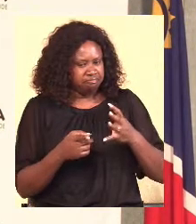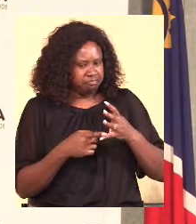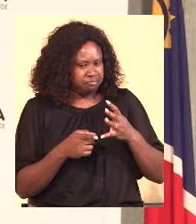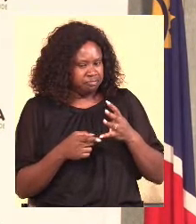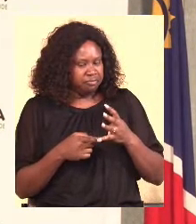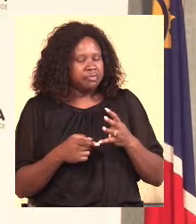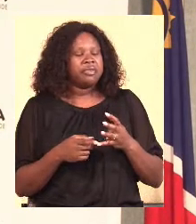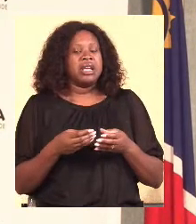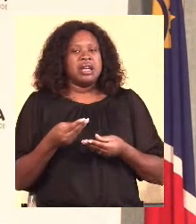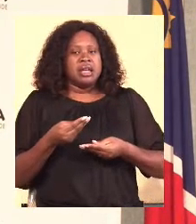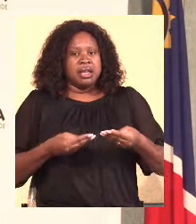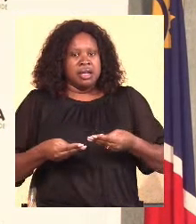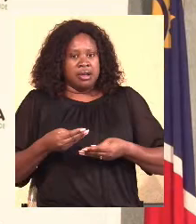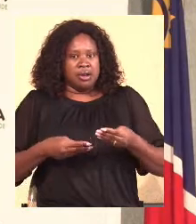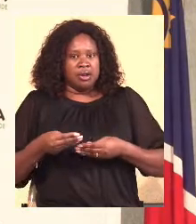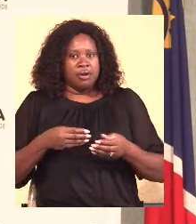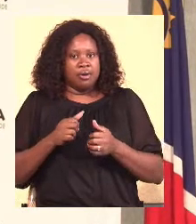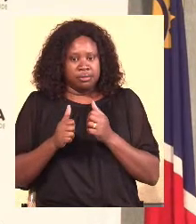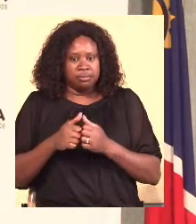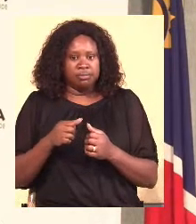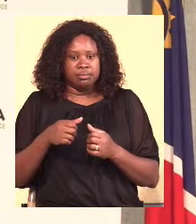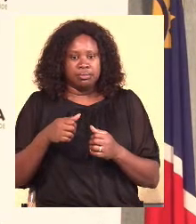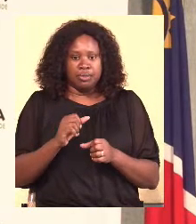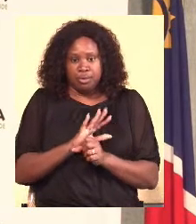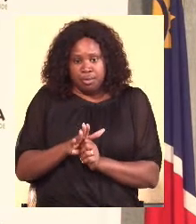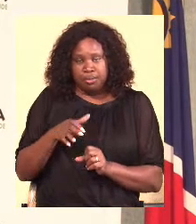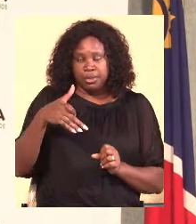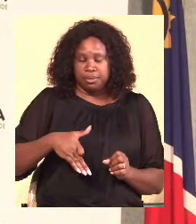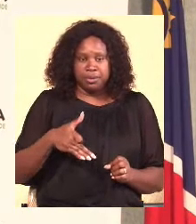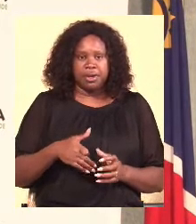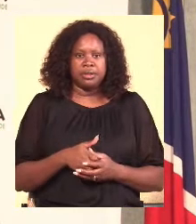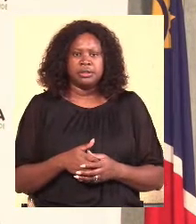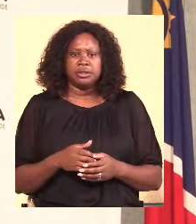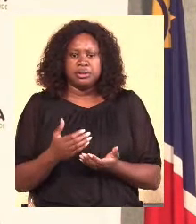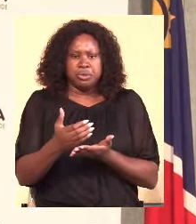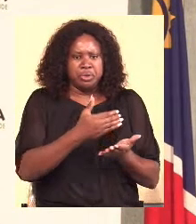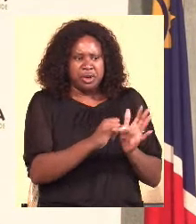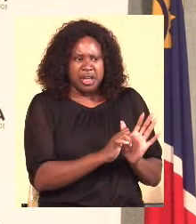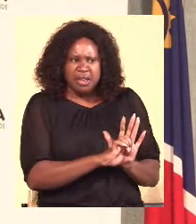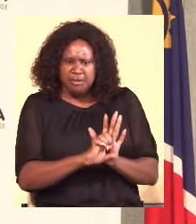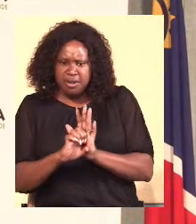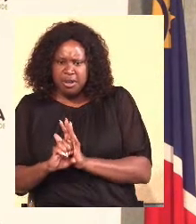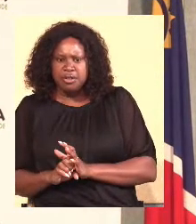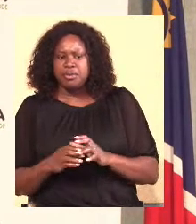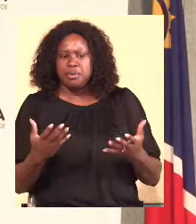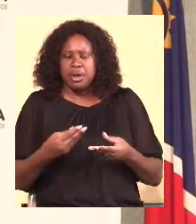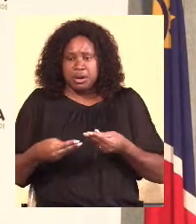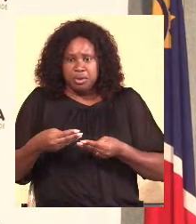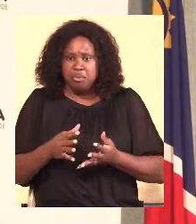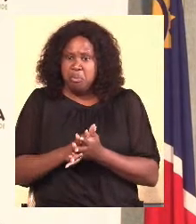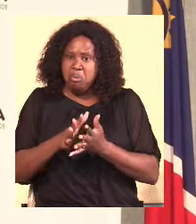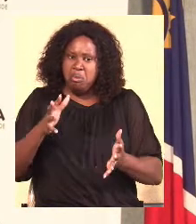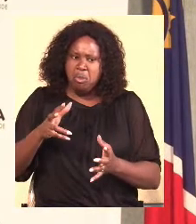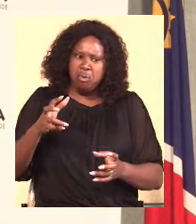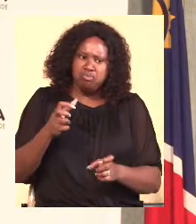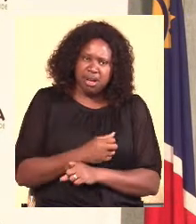of COVID-19 on Namibia. This group will generate evidence on which sectors of the economy will be most severely hit by